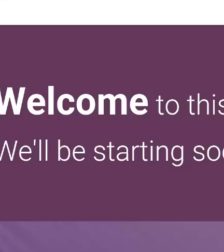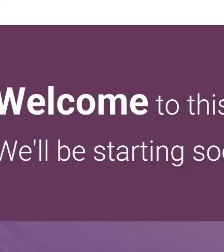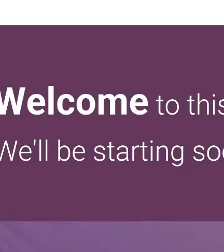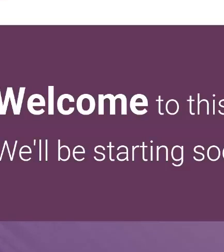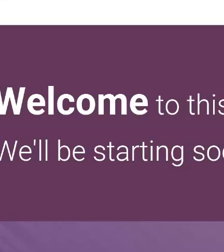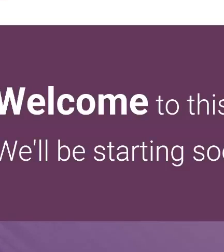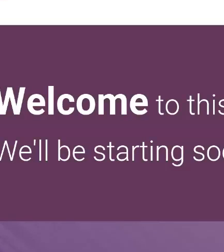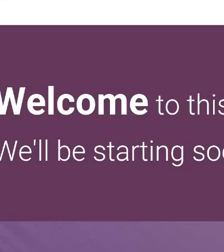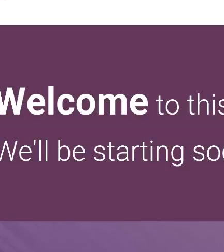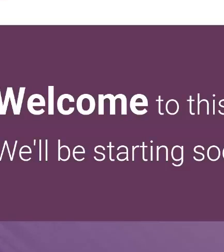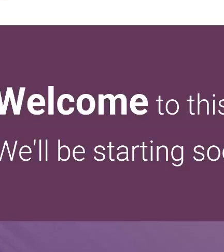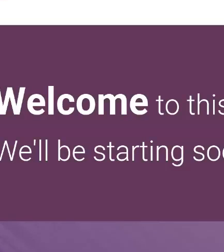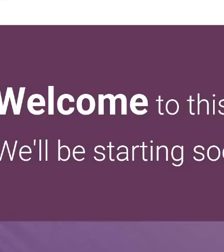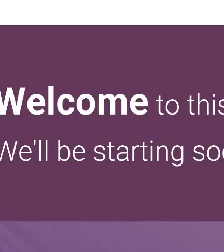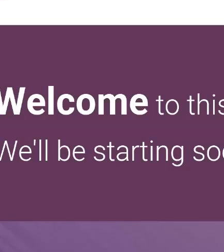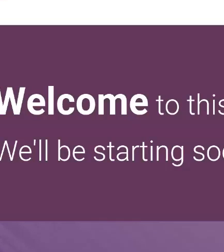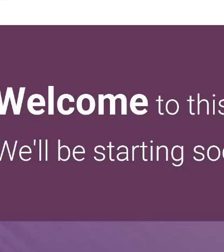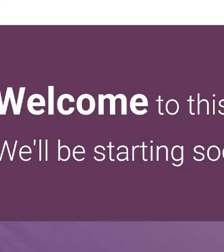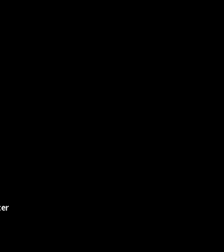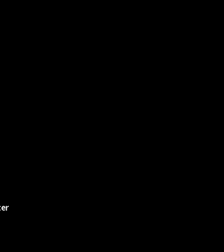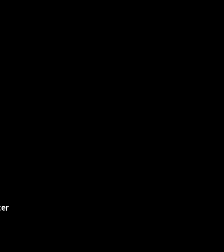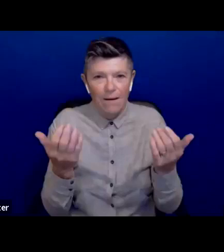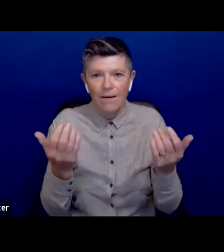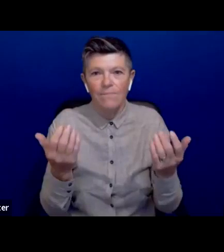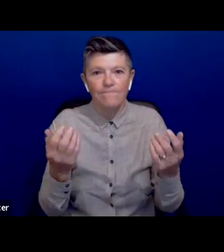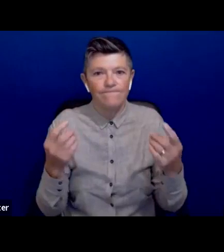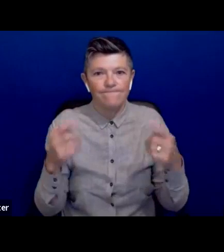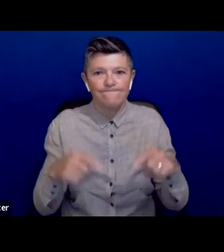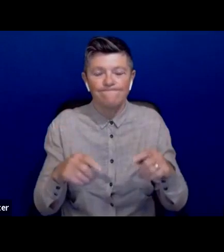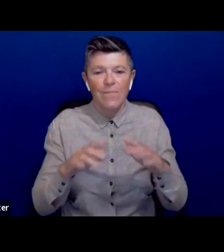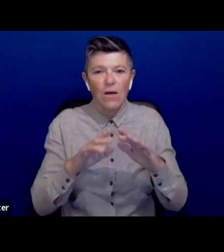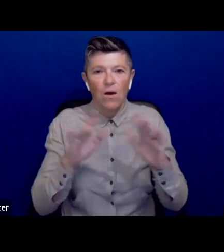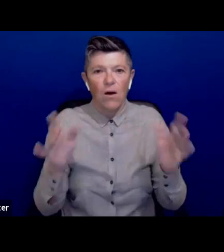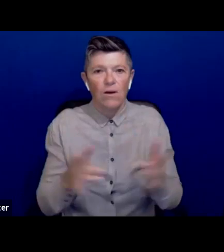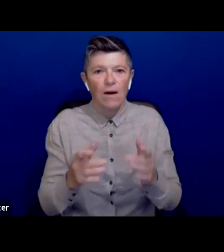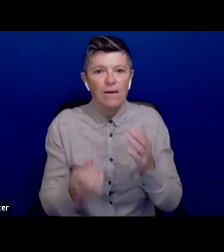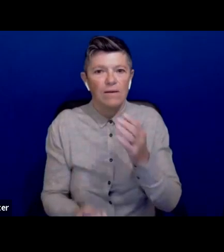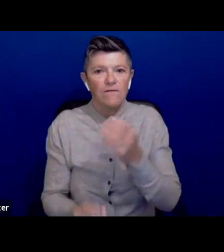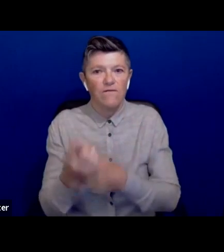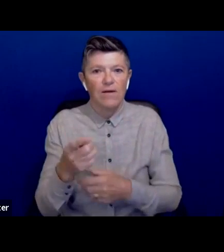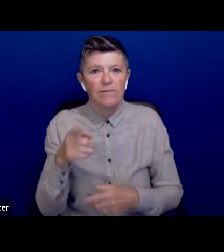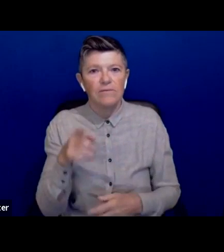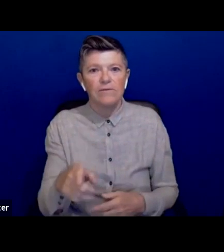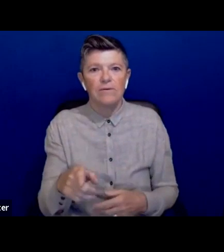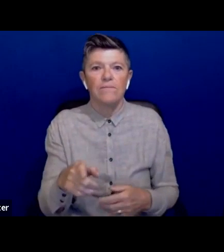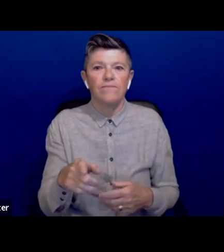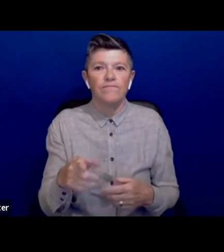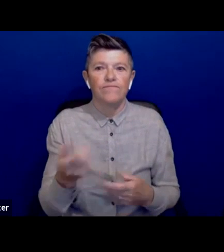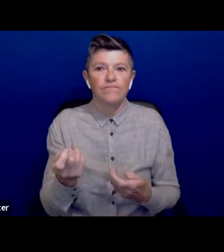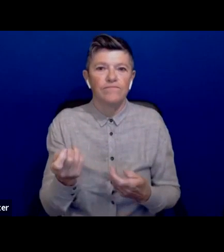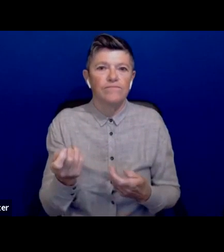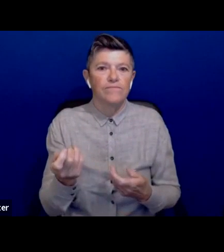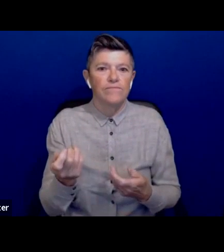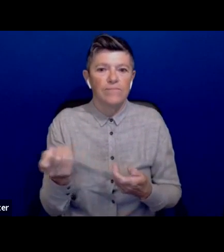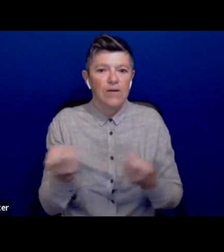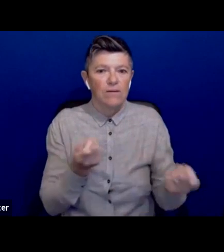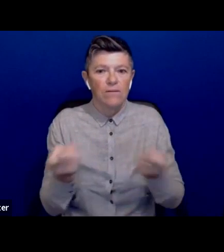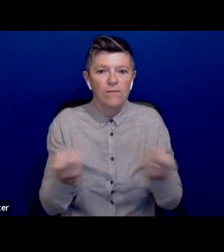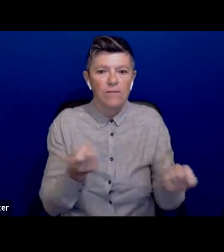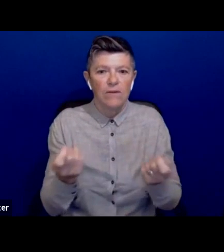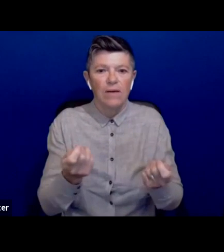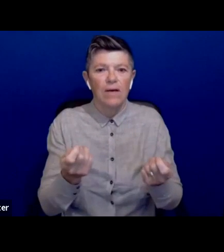Hello and welcome to this online event held by the International Inequalities